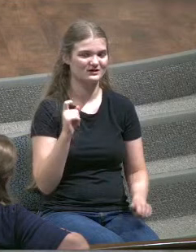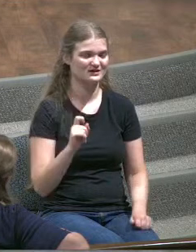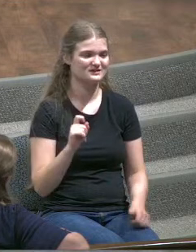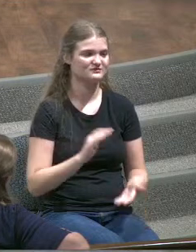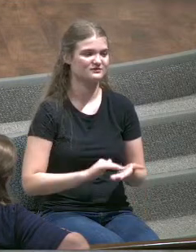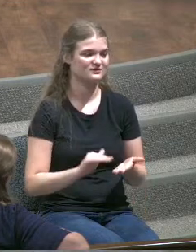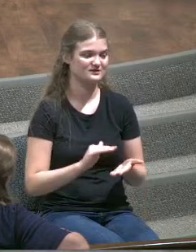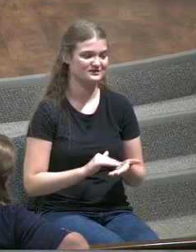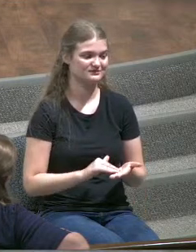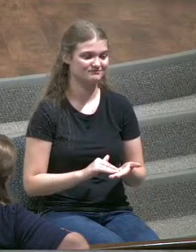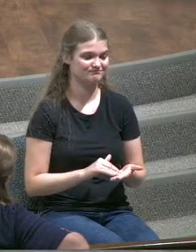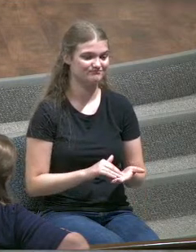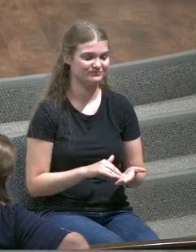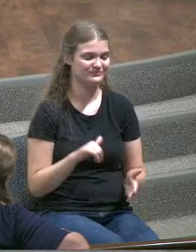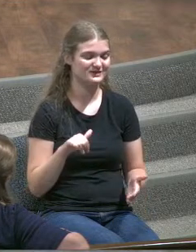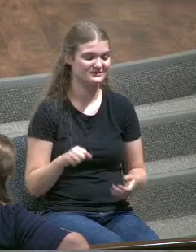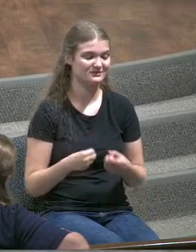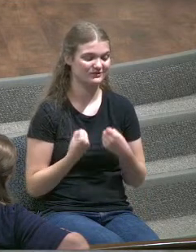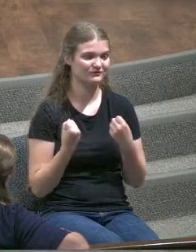And that's powerful